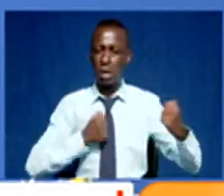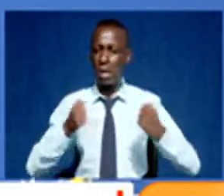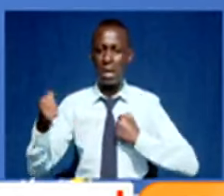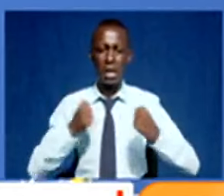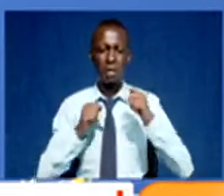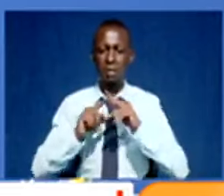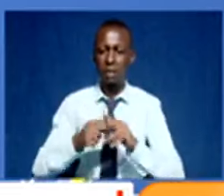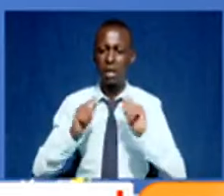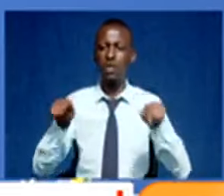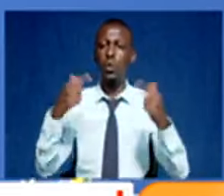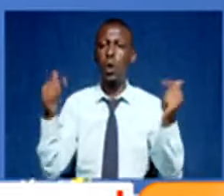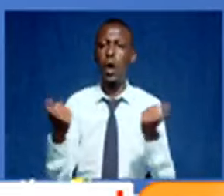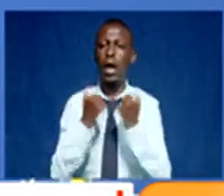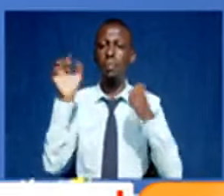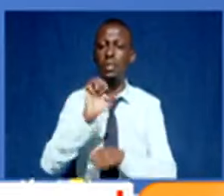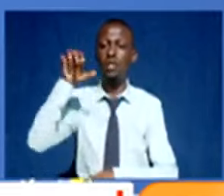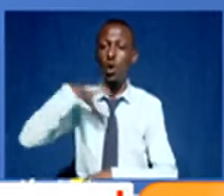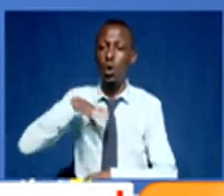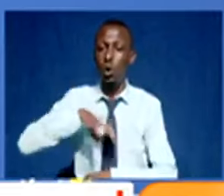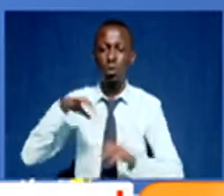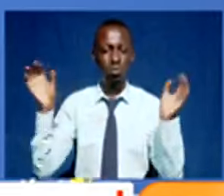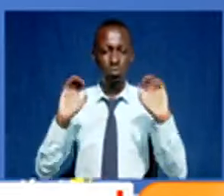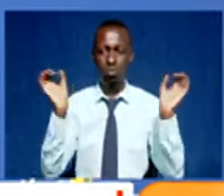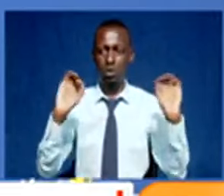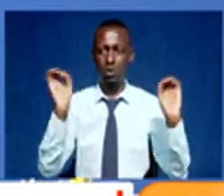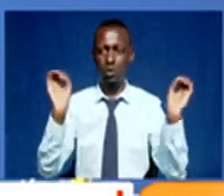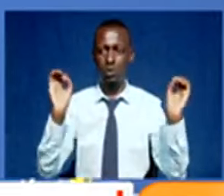this war that is happening in Eastern Congo.